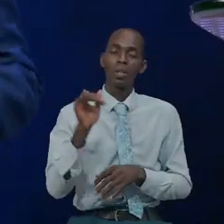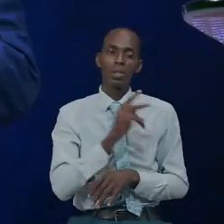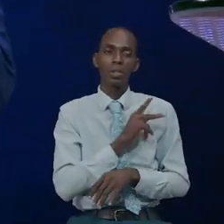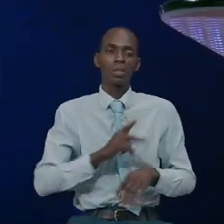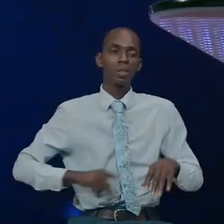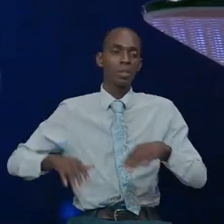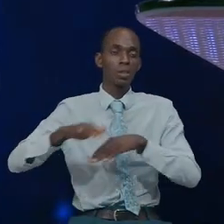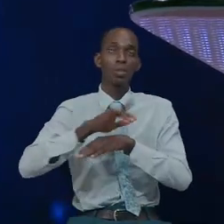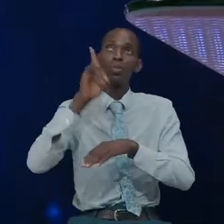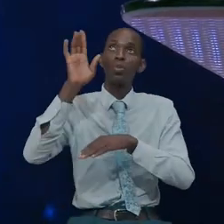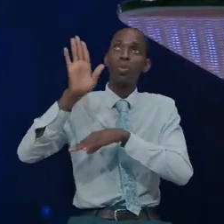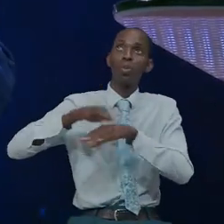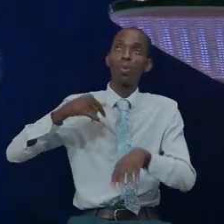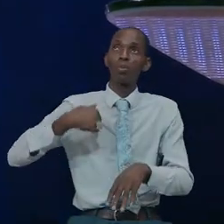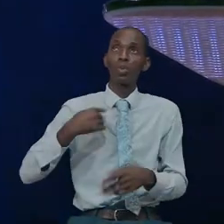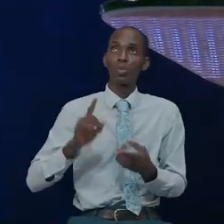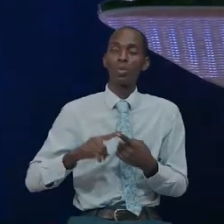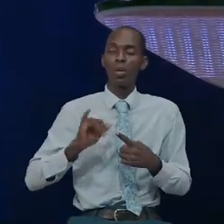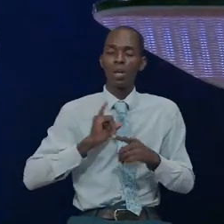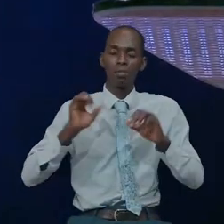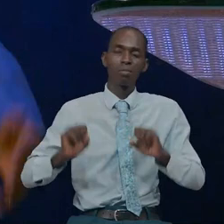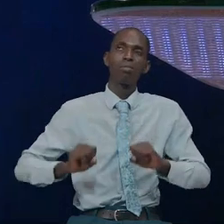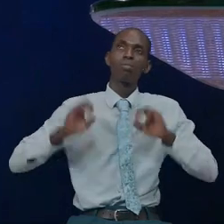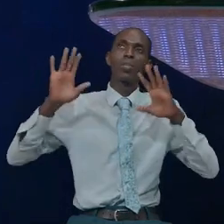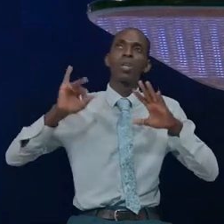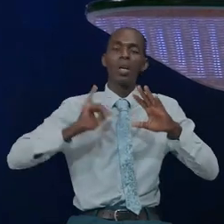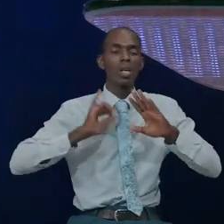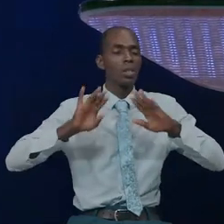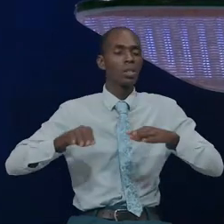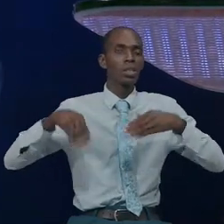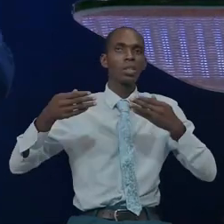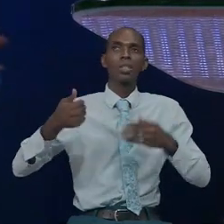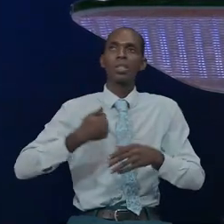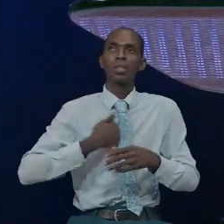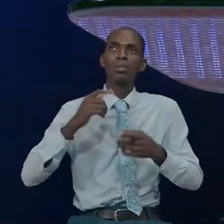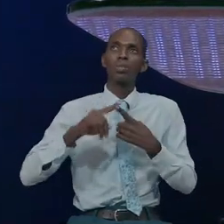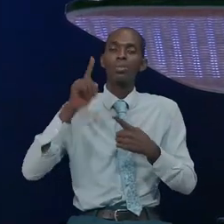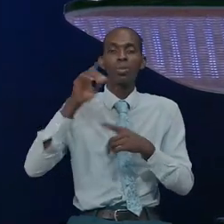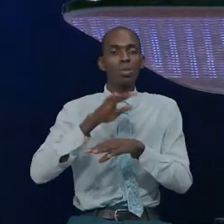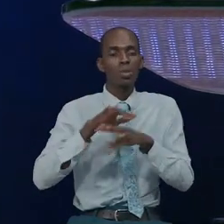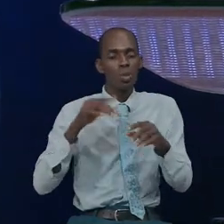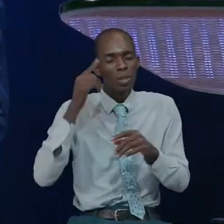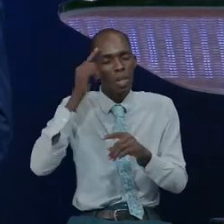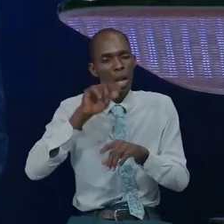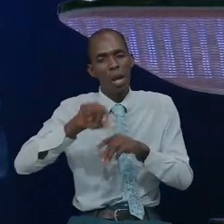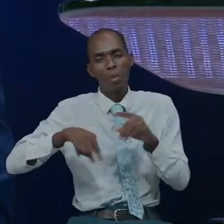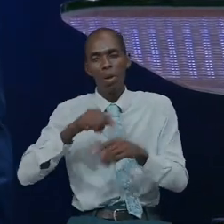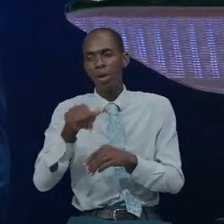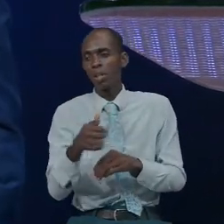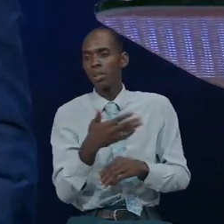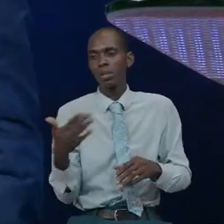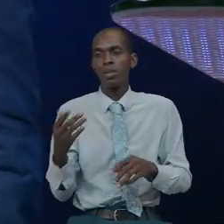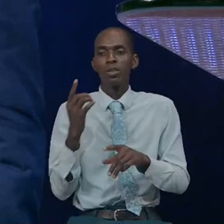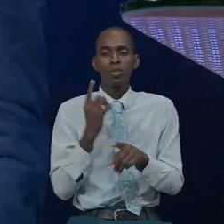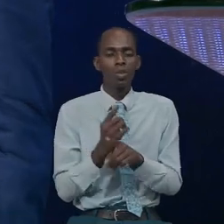into. Lord, I surrender. I submit. I give myself unto you. Don't think about any other thing. Now think